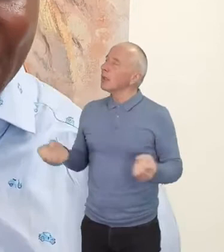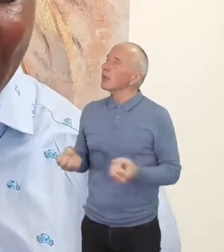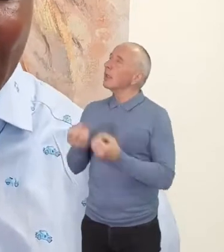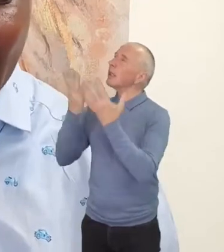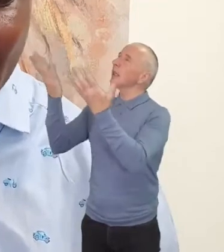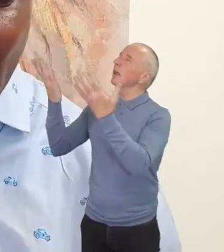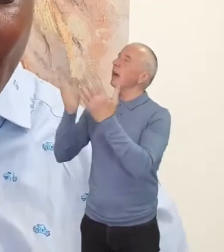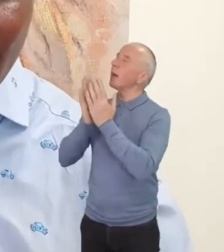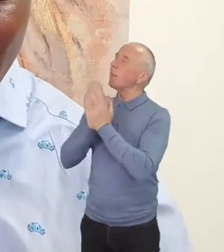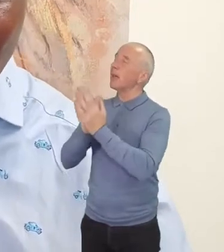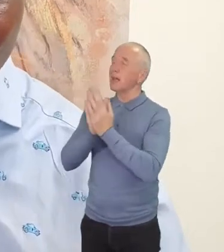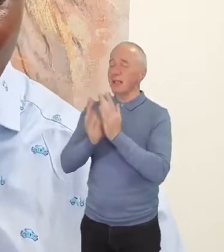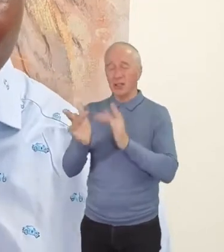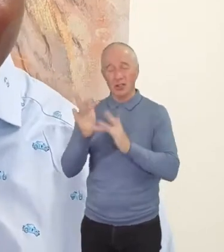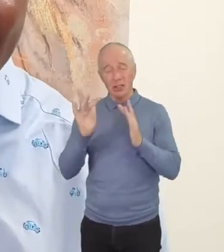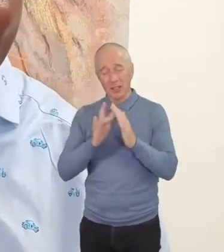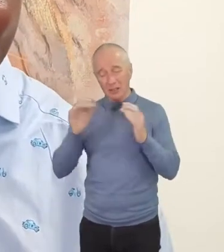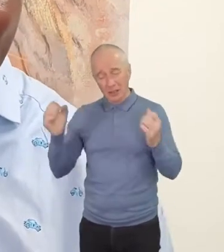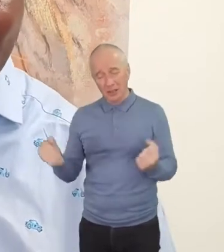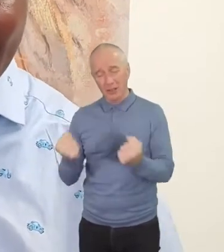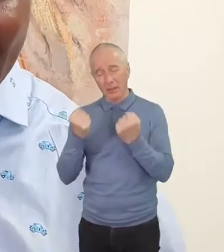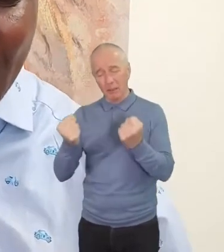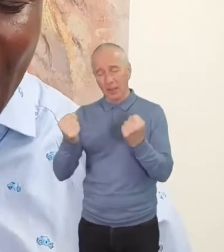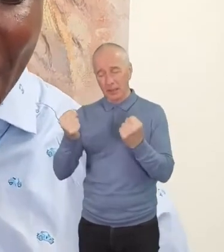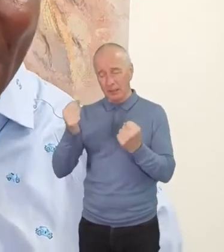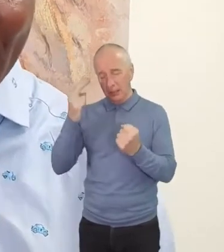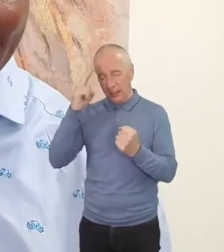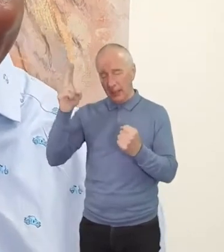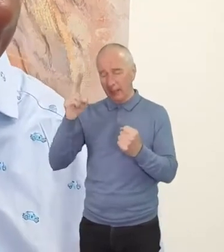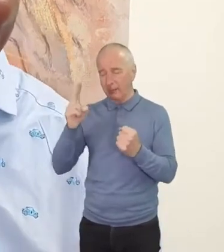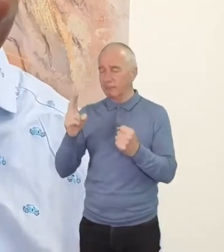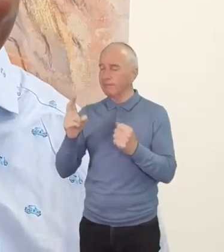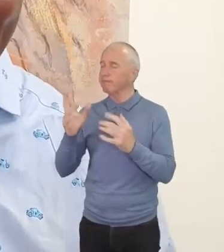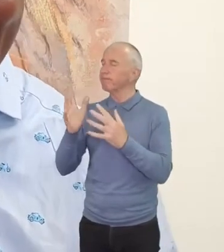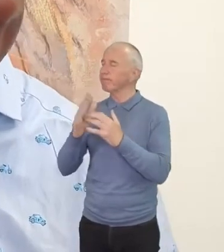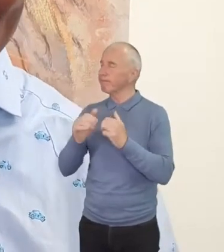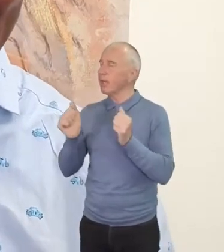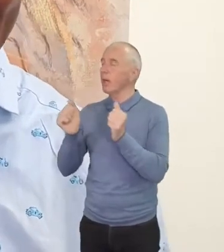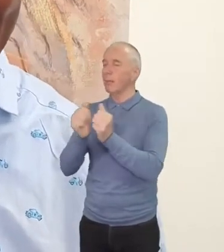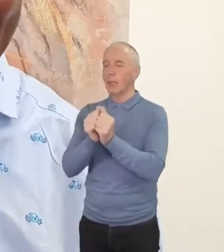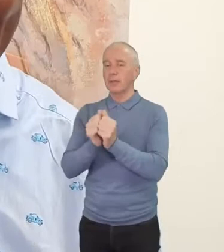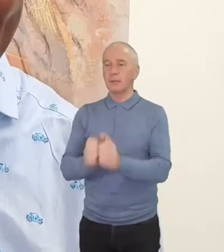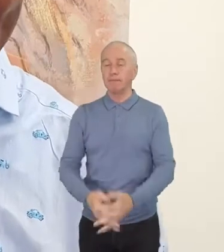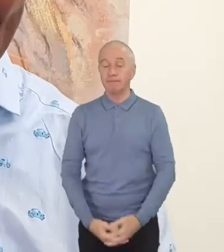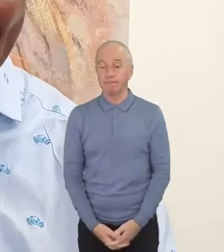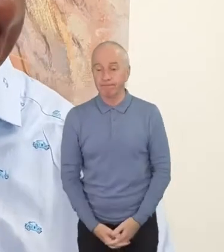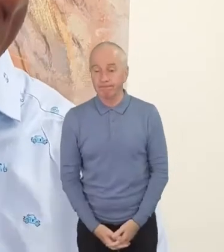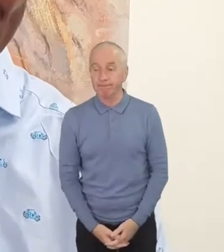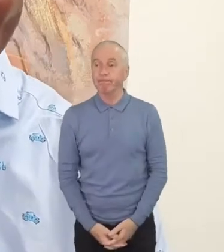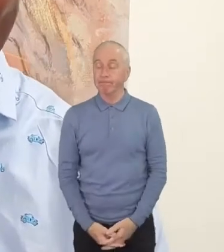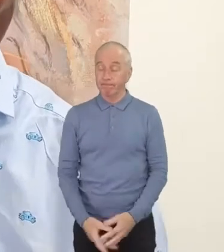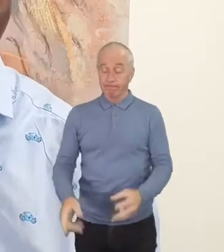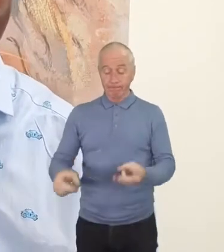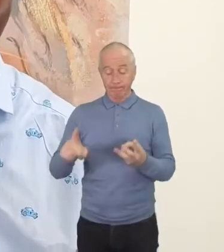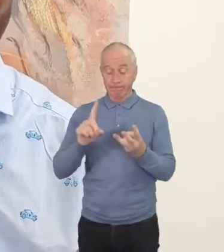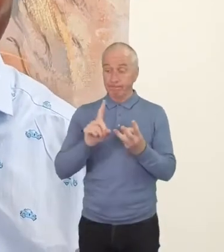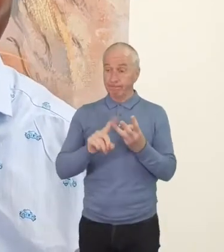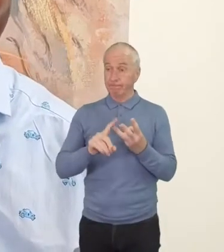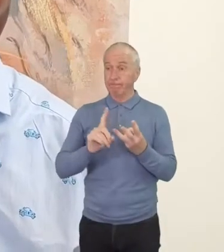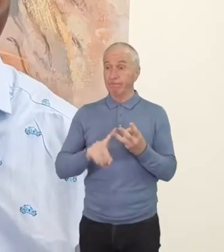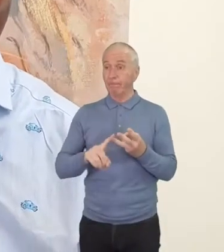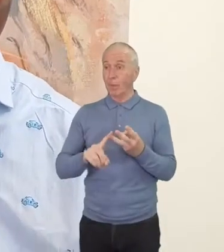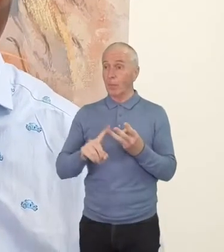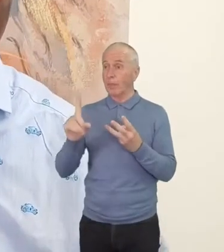Jesus' mighty name. We pray with thanksgiving. Amen. And finally, we're going to speak the